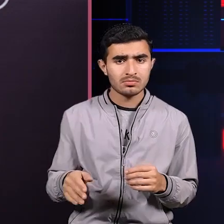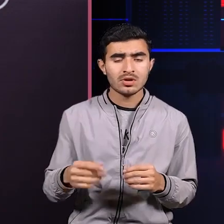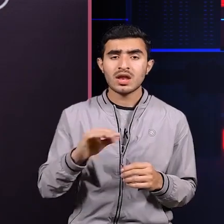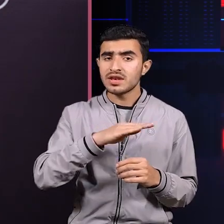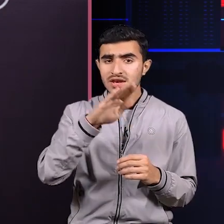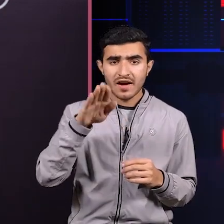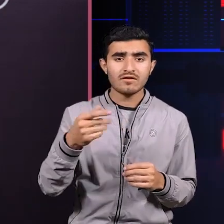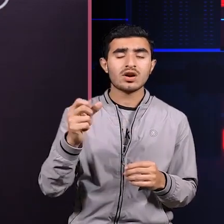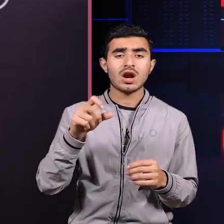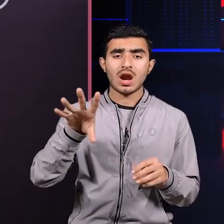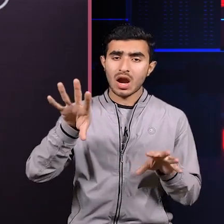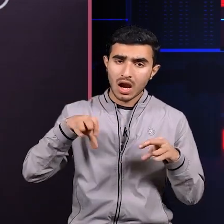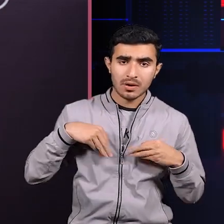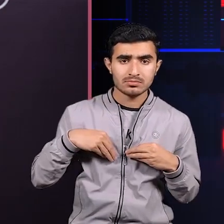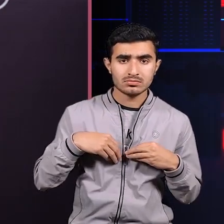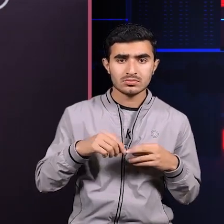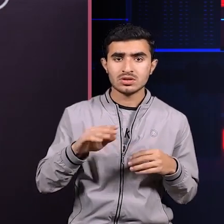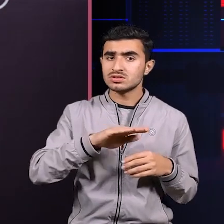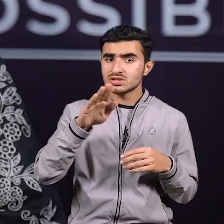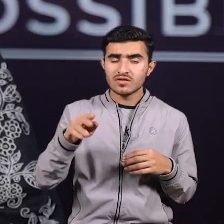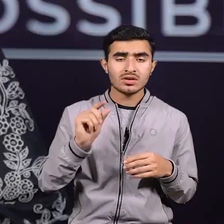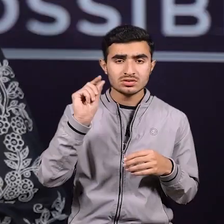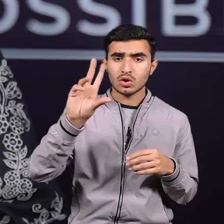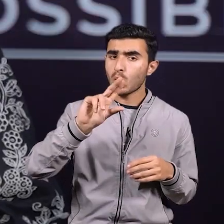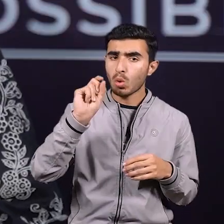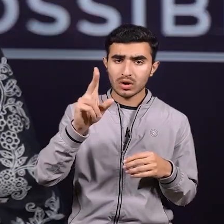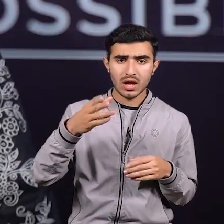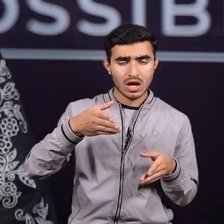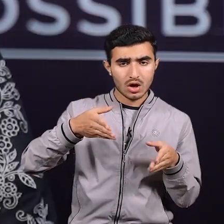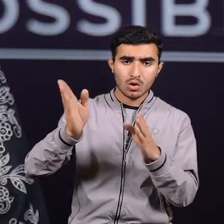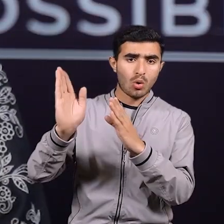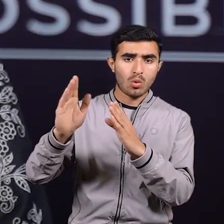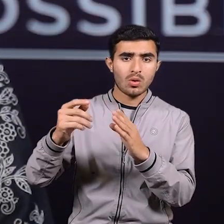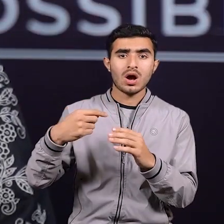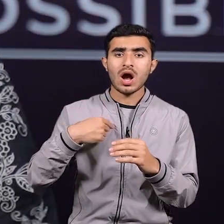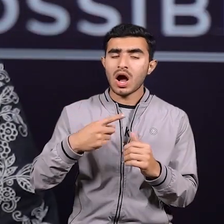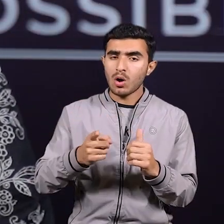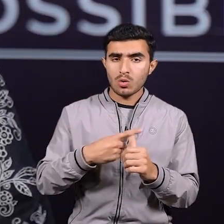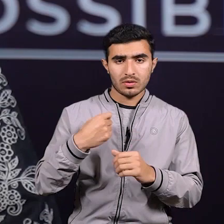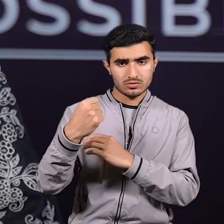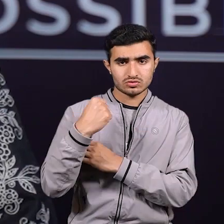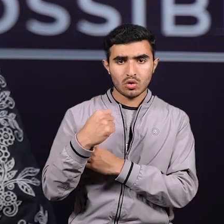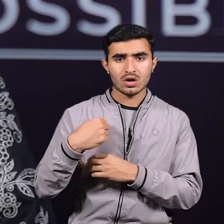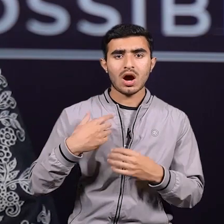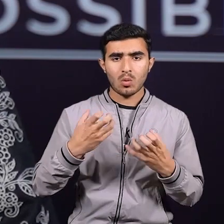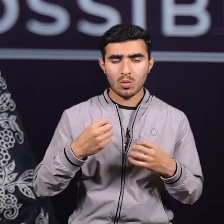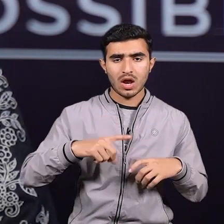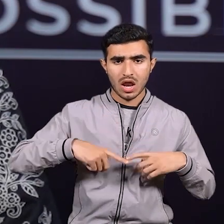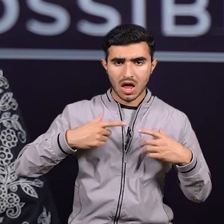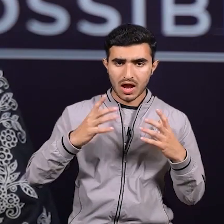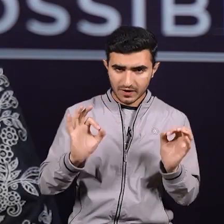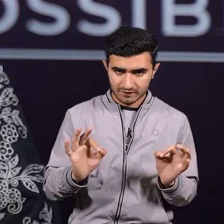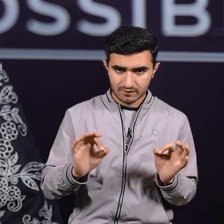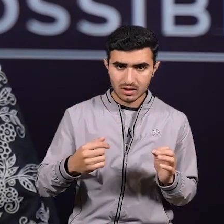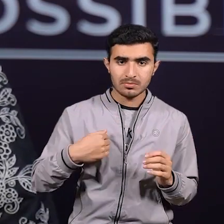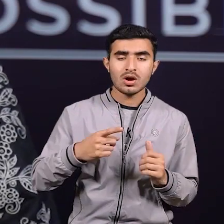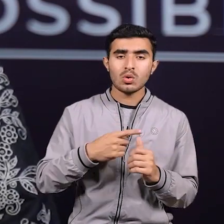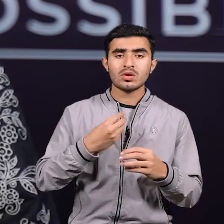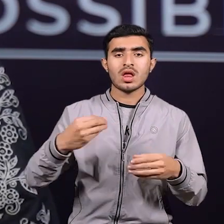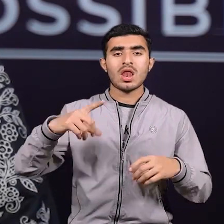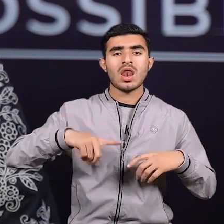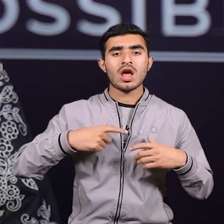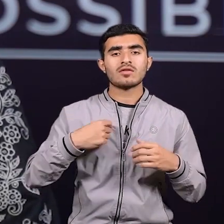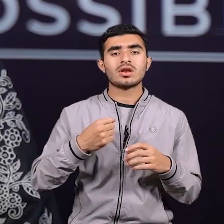do this, you're supposed to walk like this, talk like this. I can vouch for it that because I never stopped believing in my dreams and